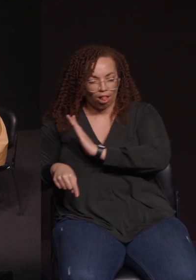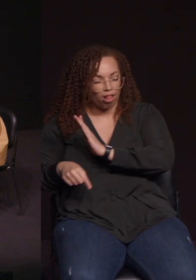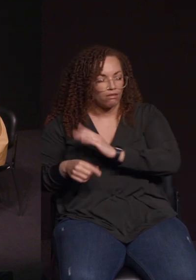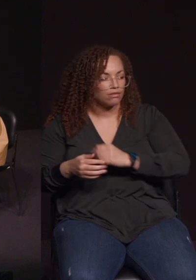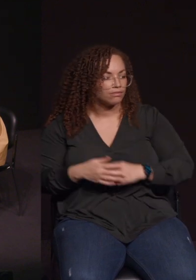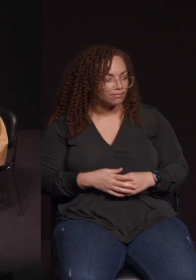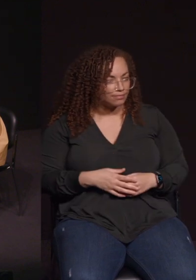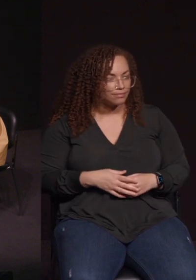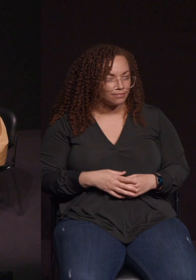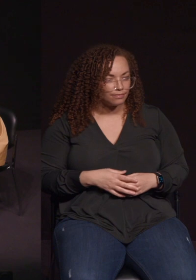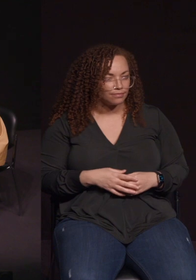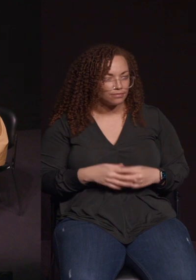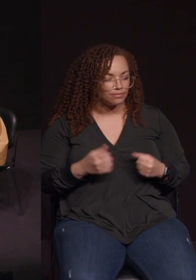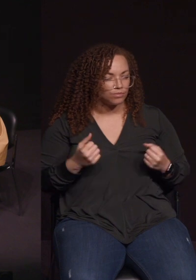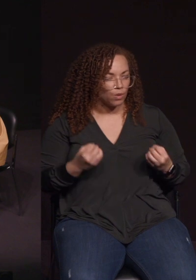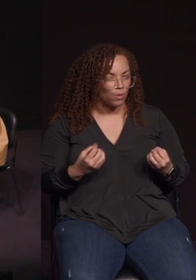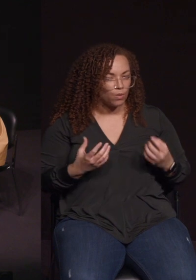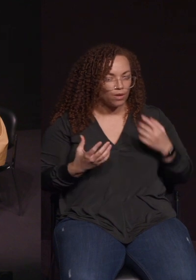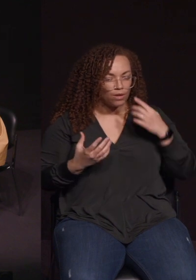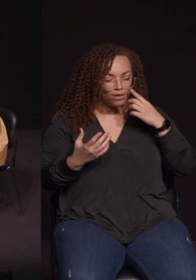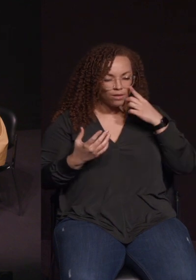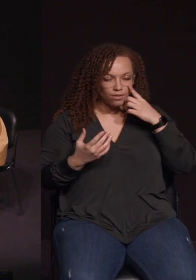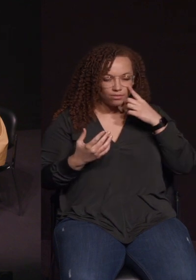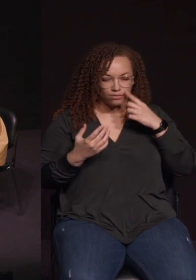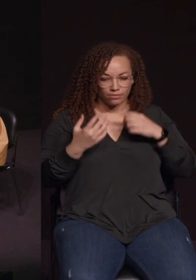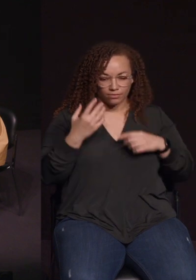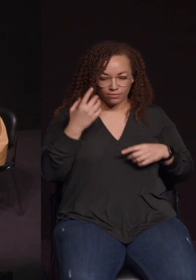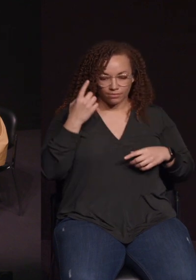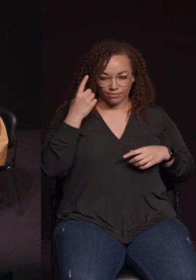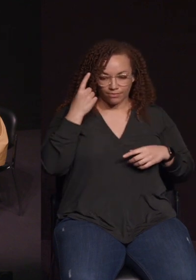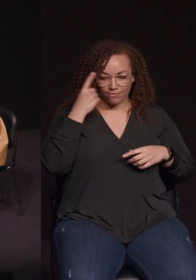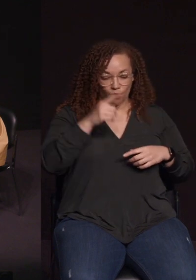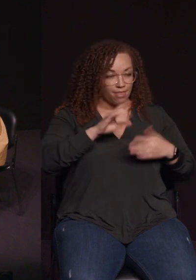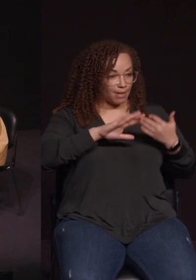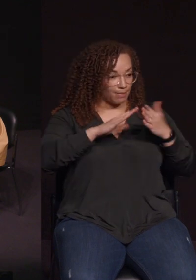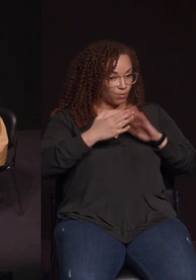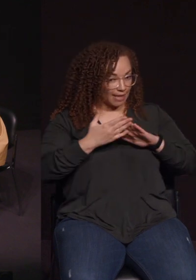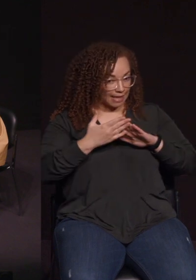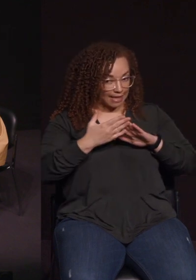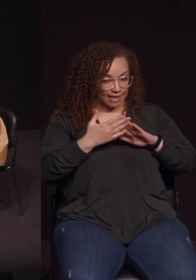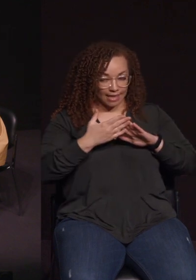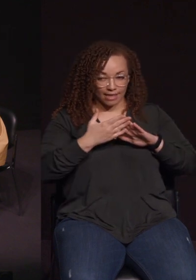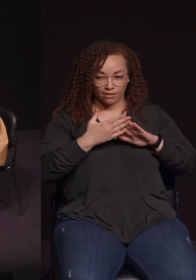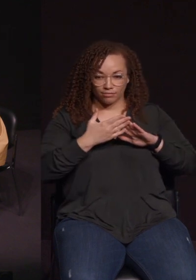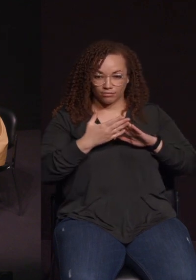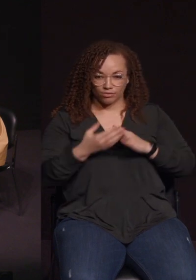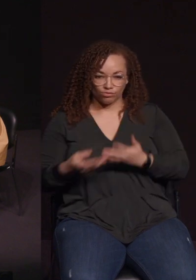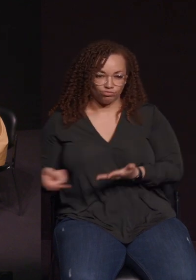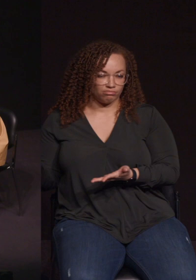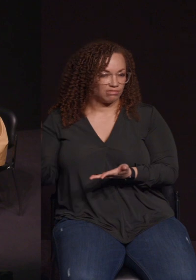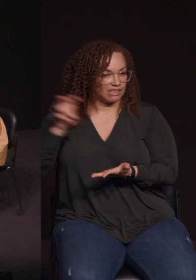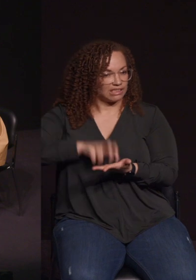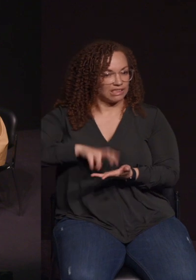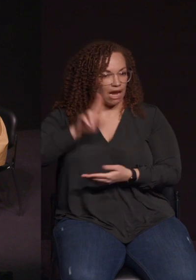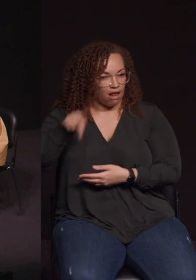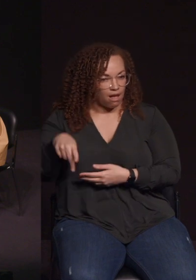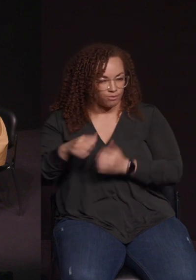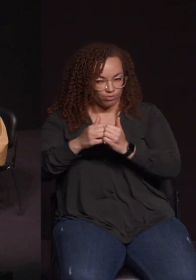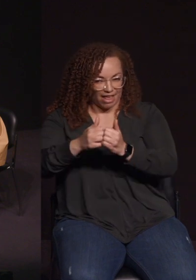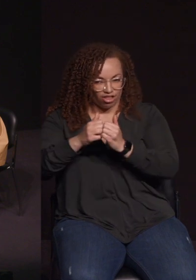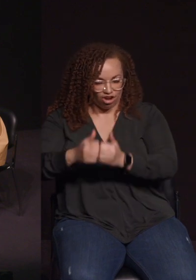So, you know, for the community to stand up like that, you know, that's what we have to do. You know, we have to stand with